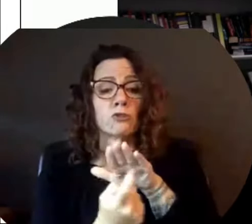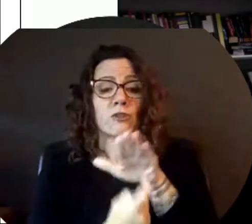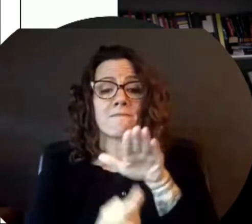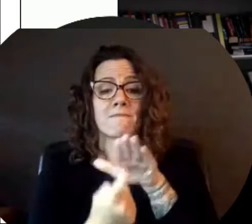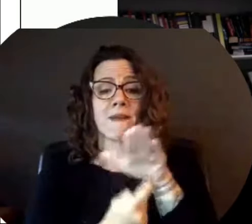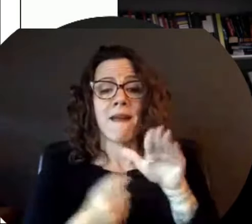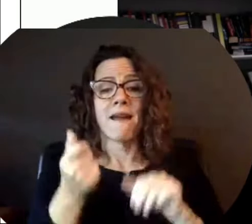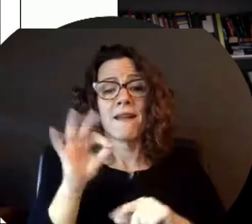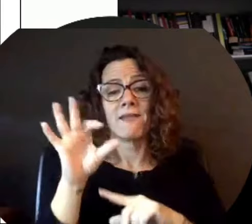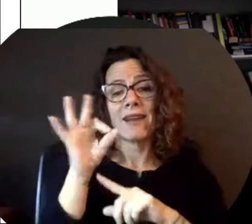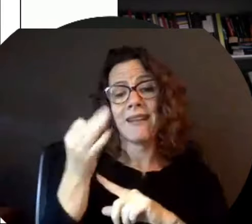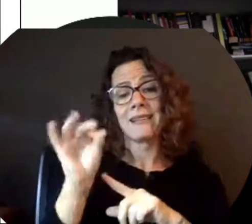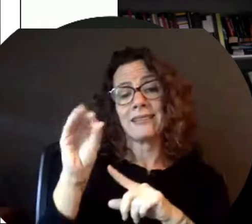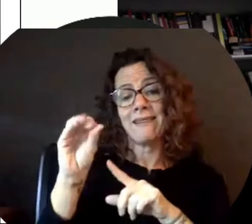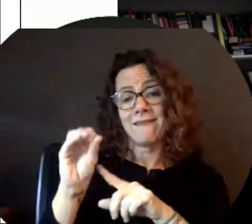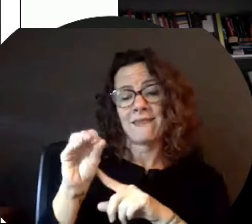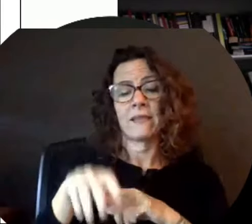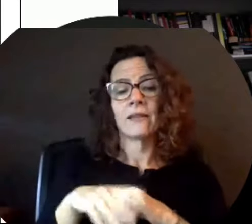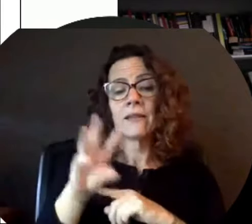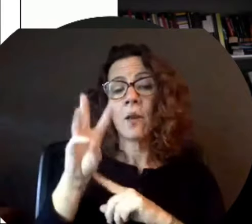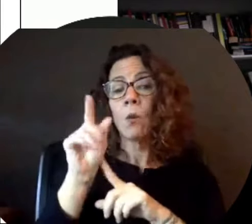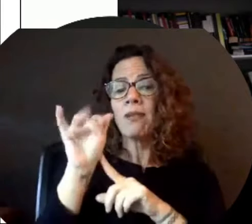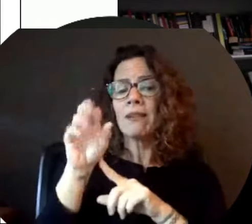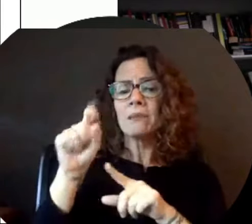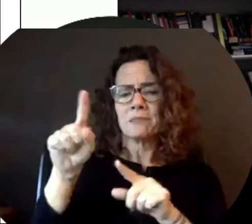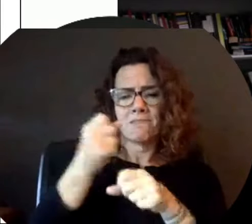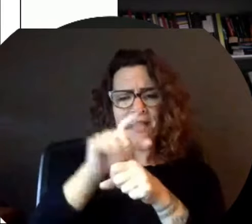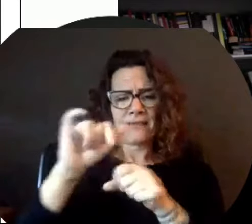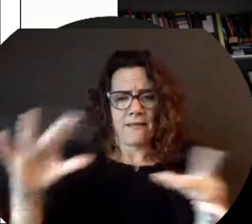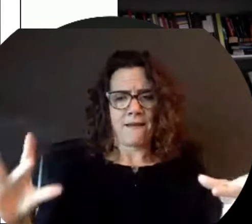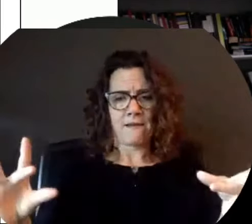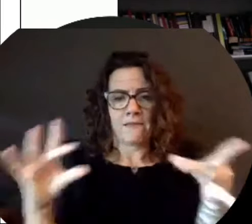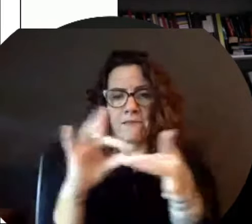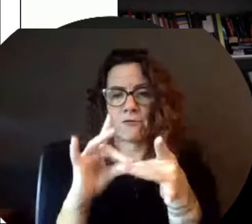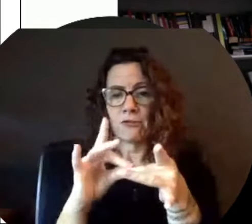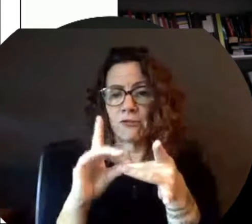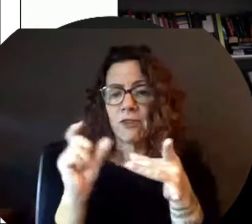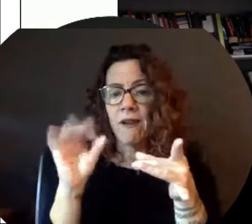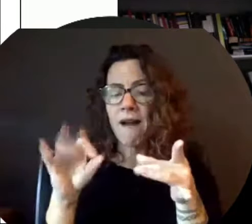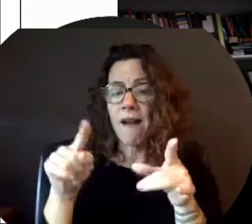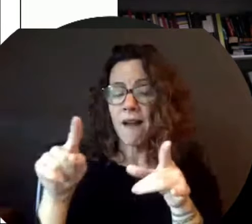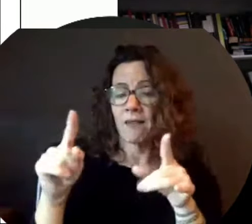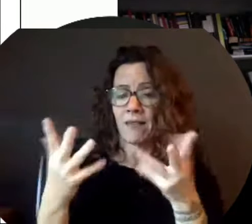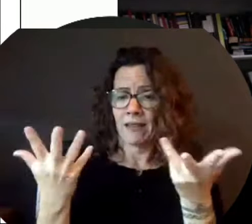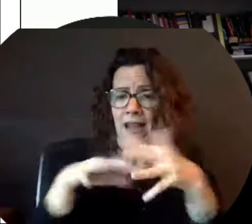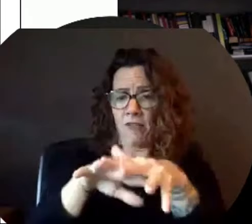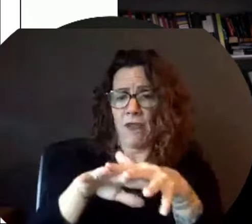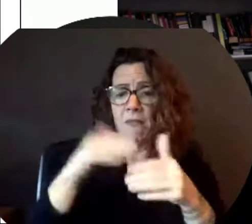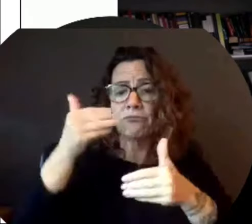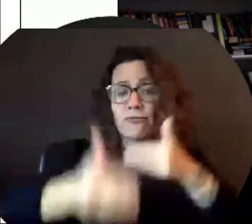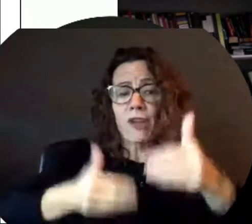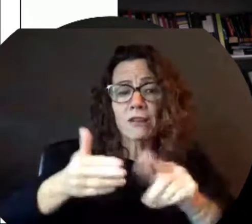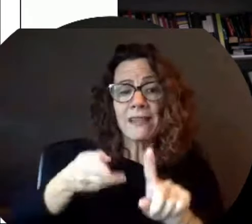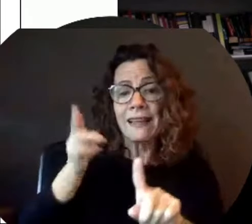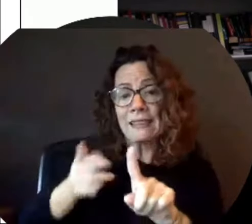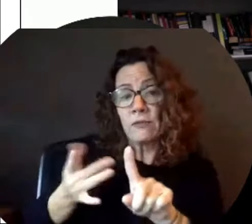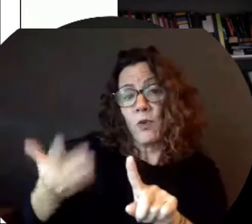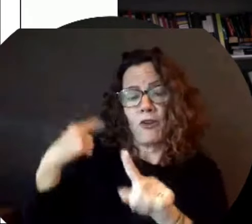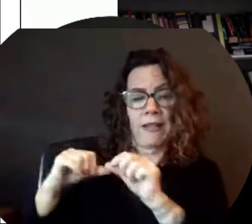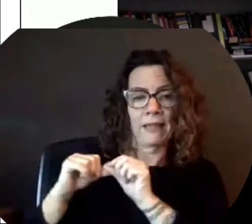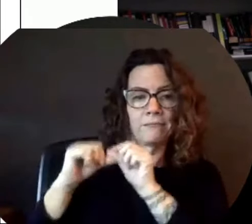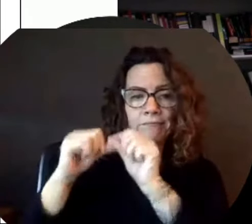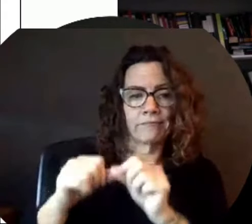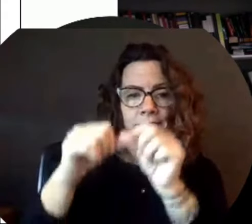interrelated processes historically and in ongoing ways. And I think that cannibalizing is such a powerful metaphor as